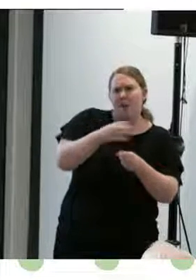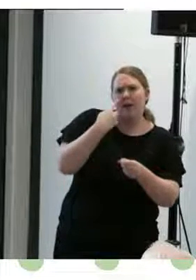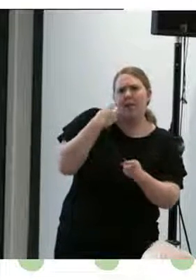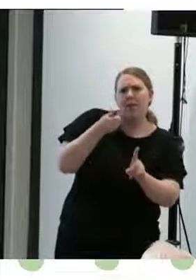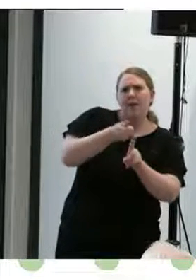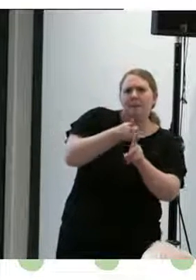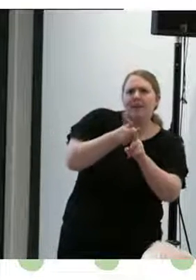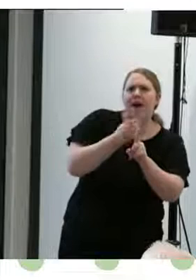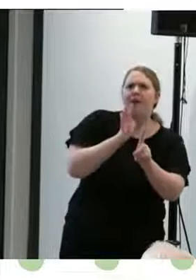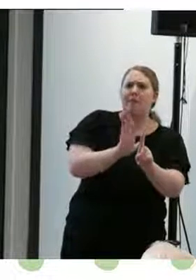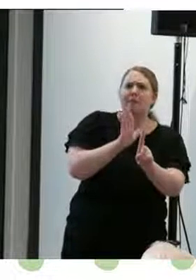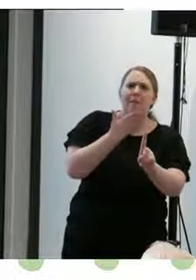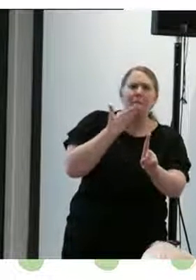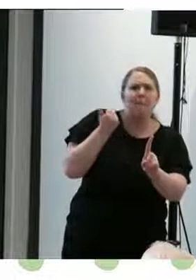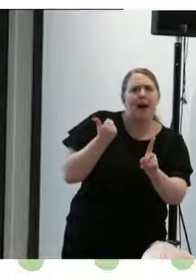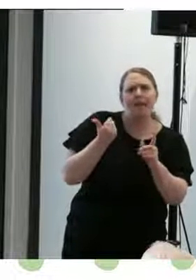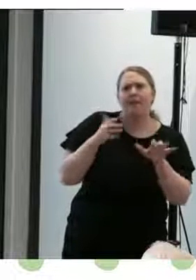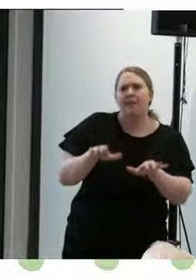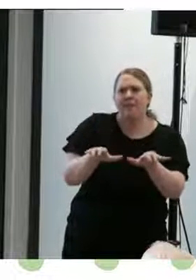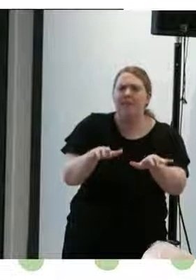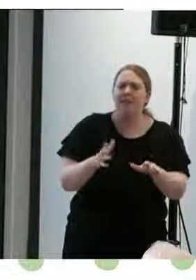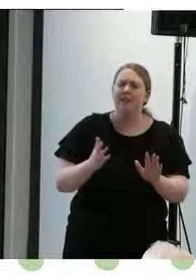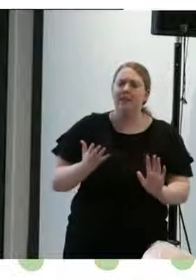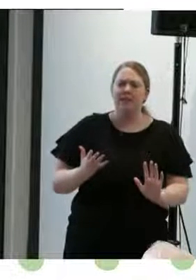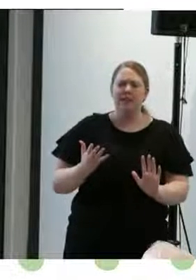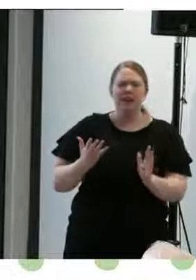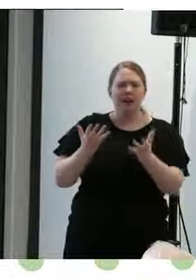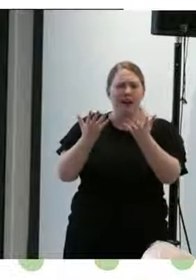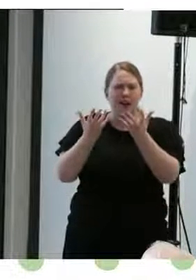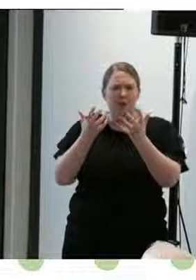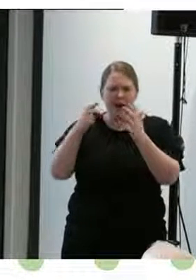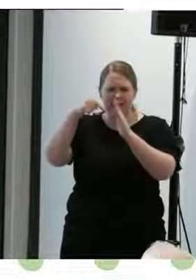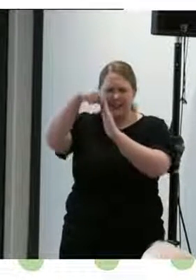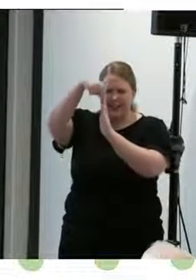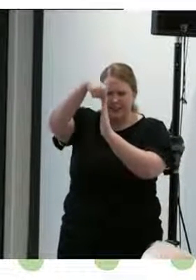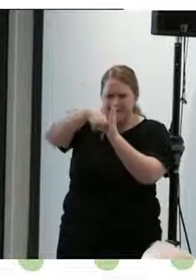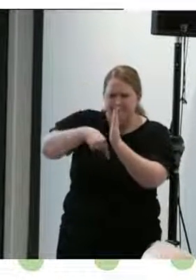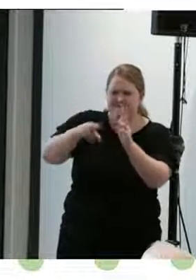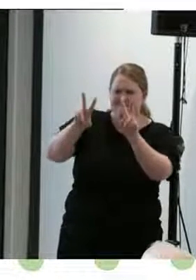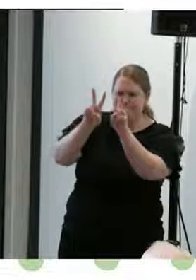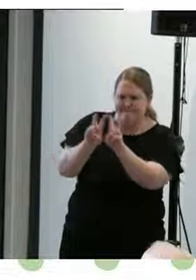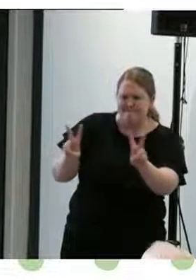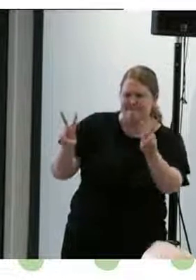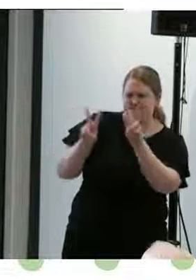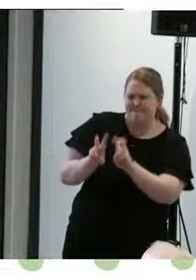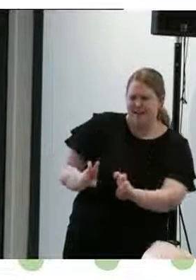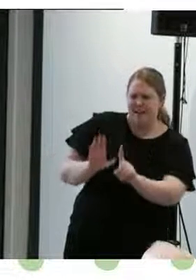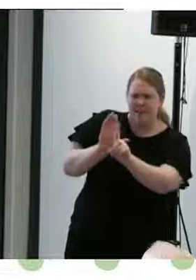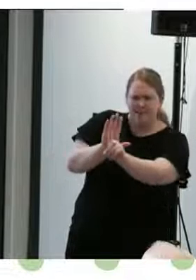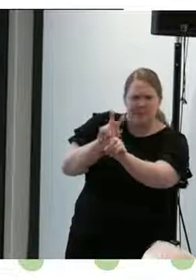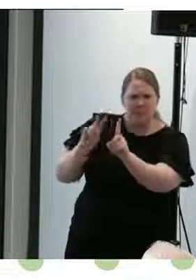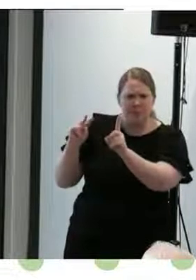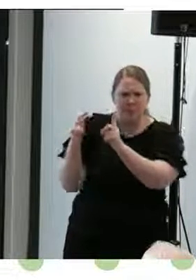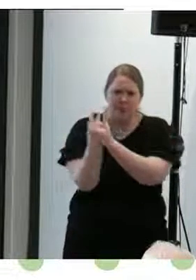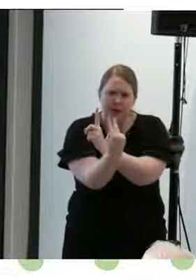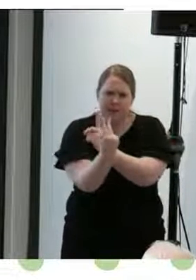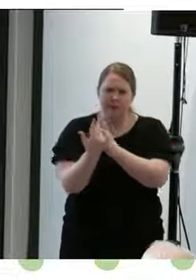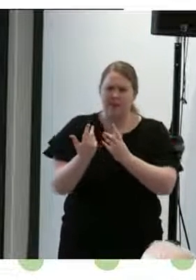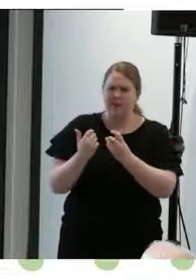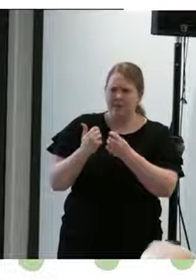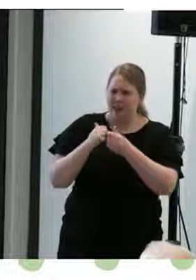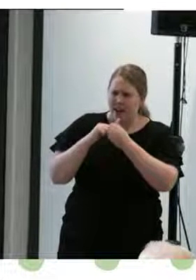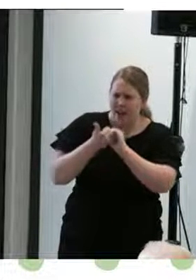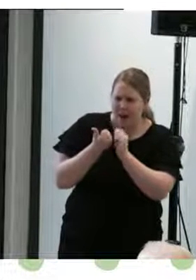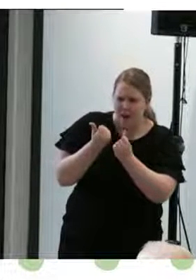interests, I wanted to really dive deep into the substance of their worldviews. I wanted to understand how they arrive